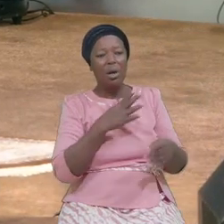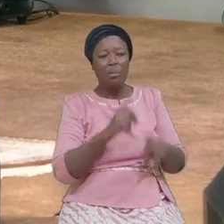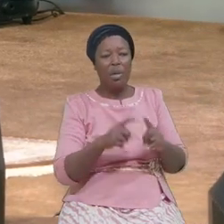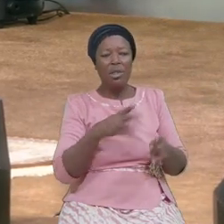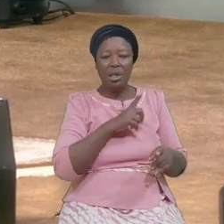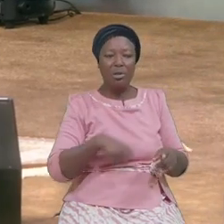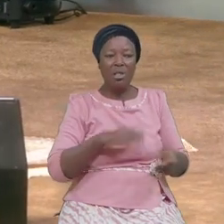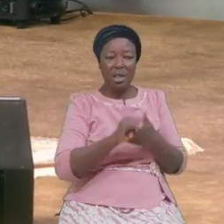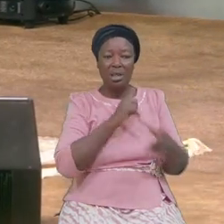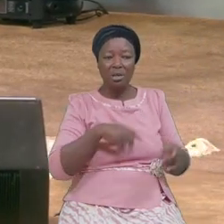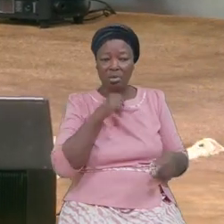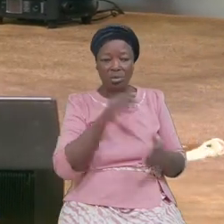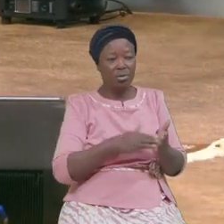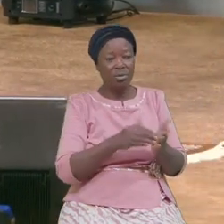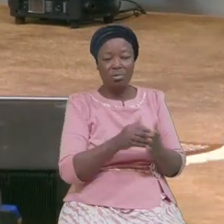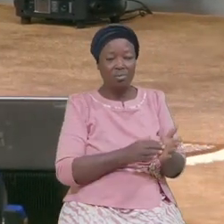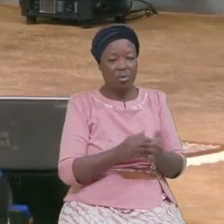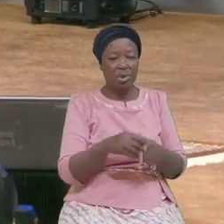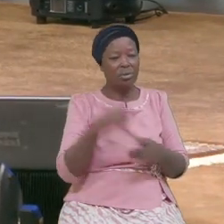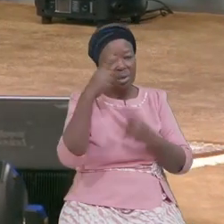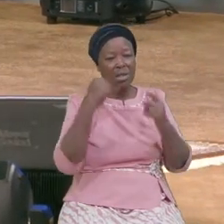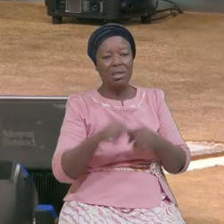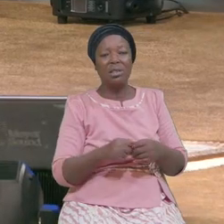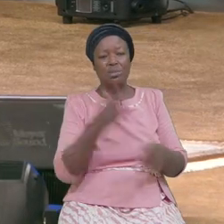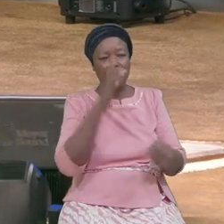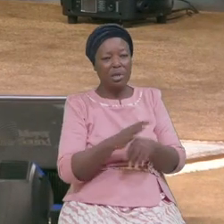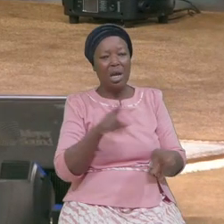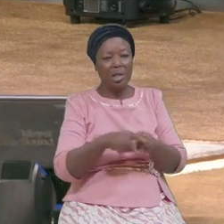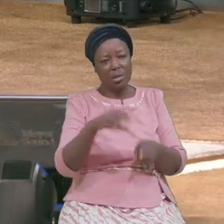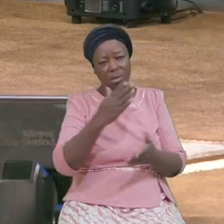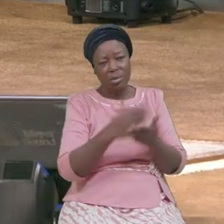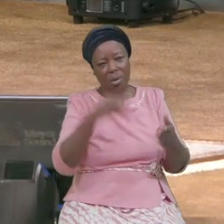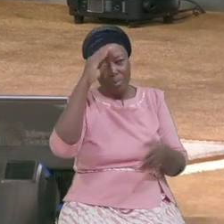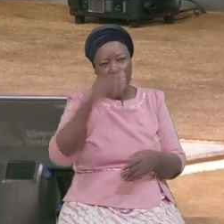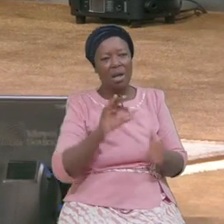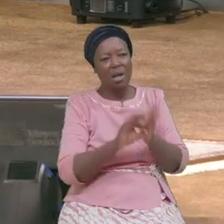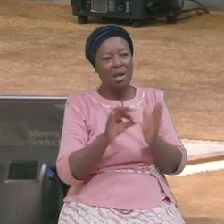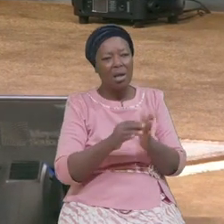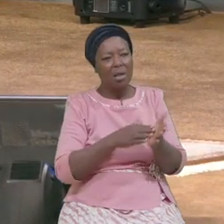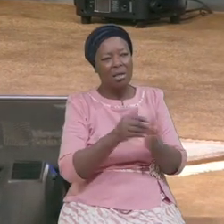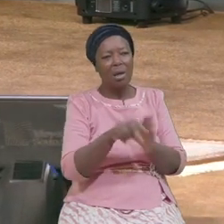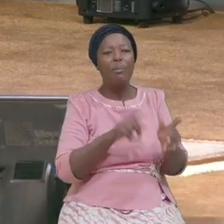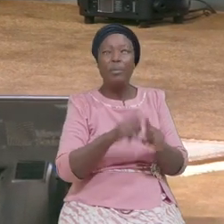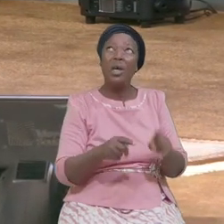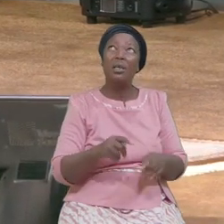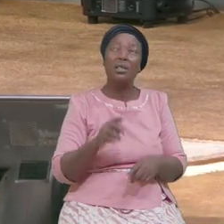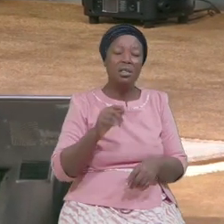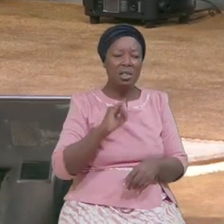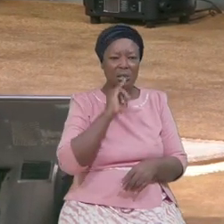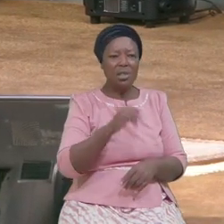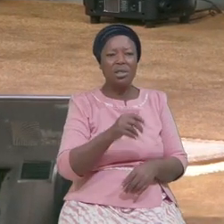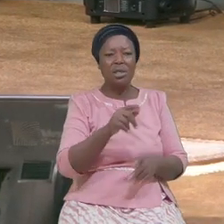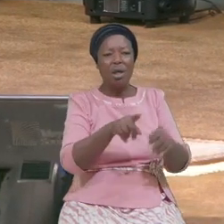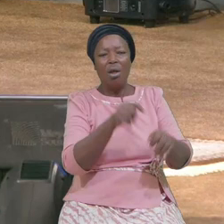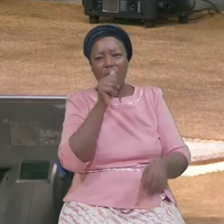slack concerning his promise, as some men count slackness, but is long suffering